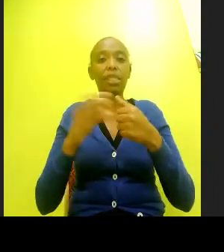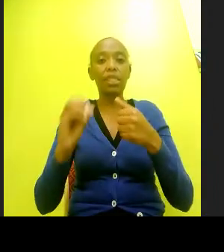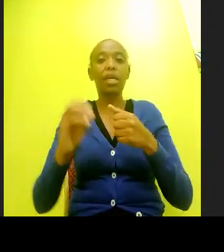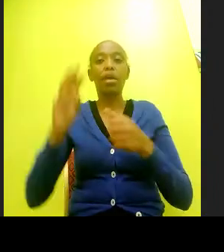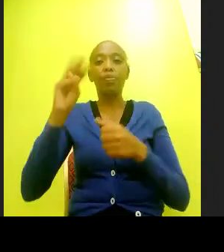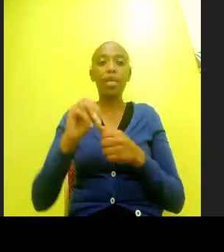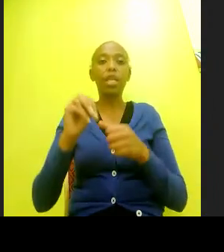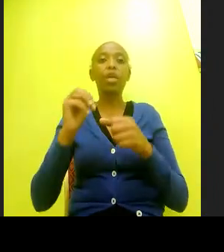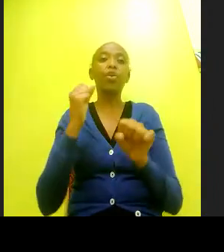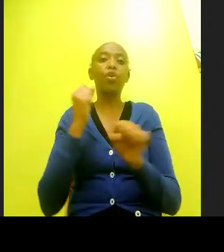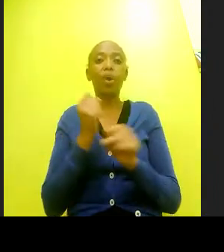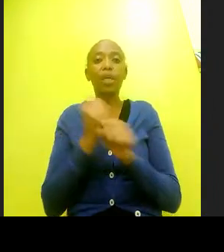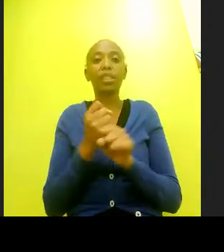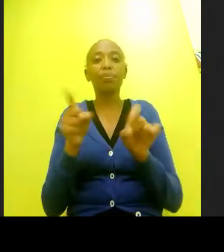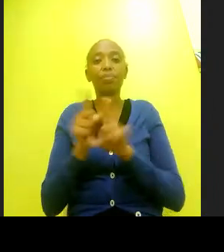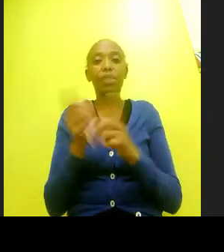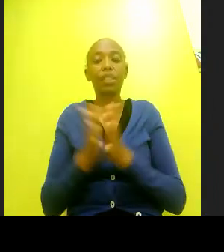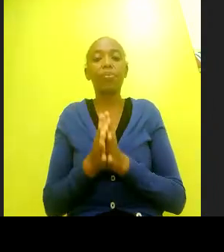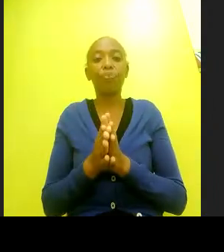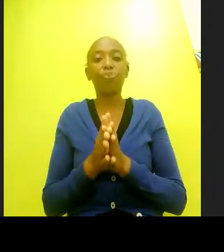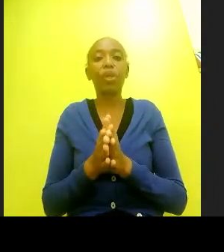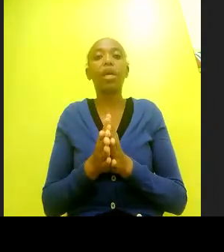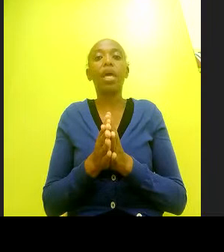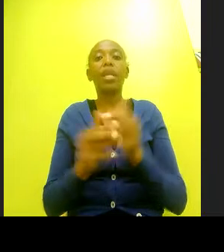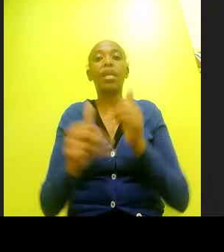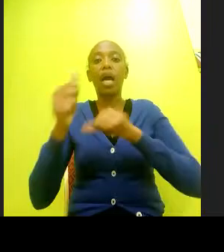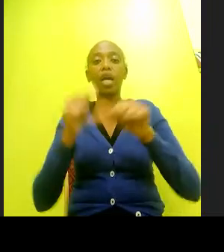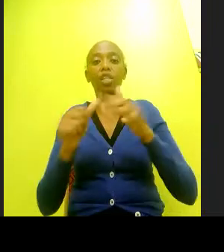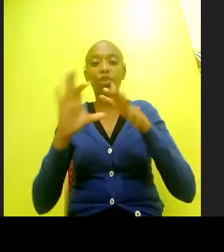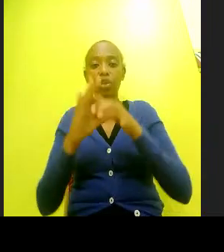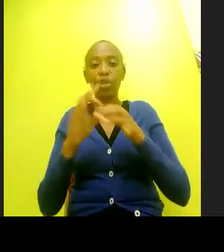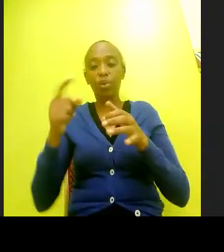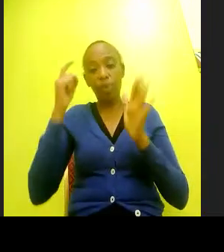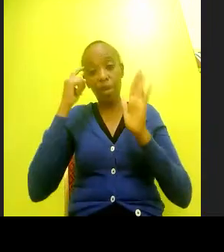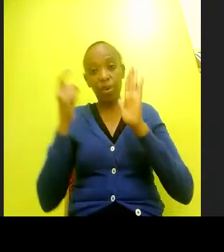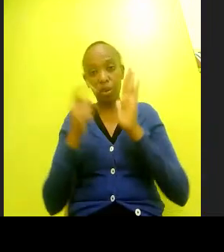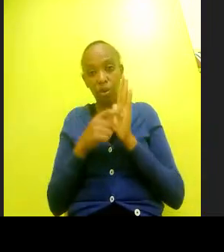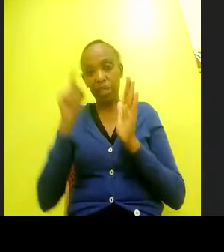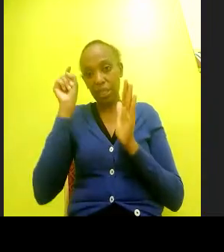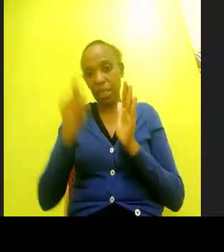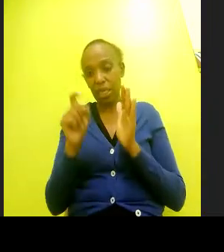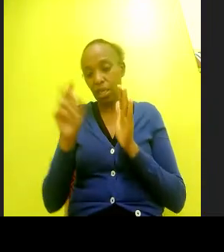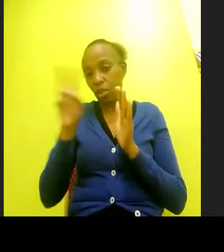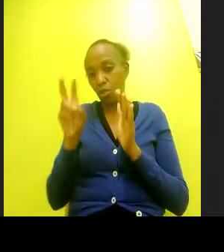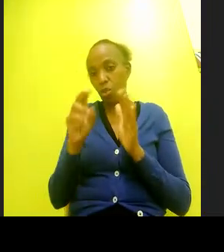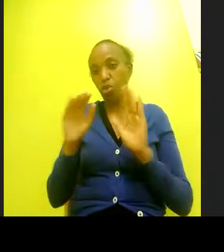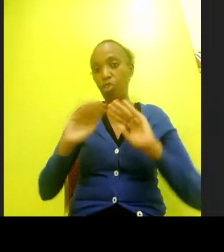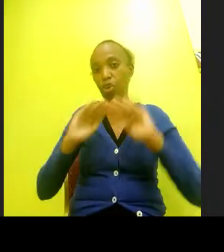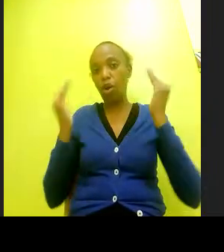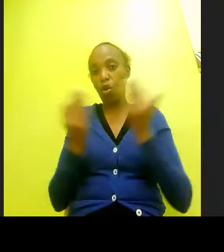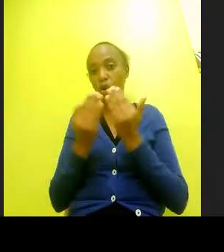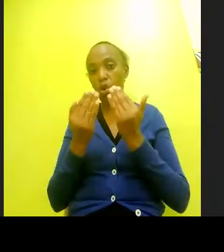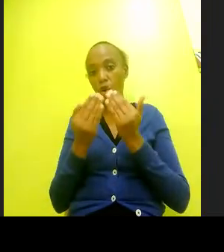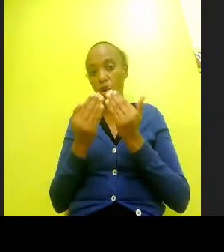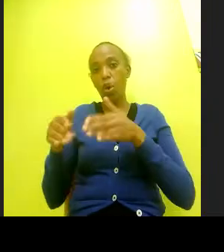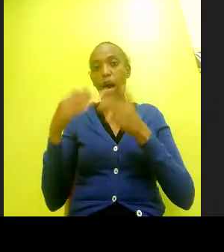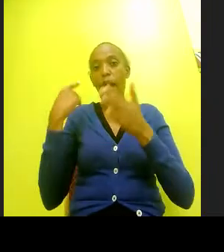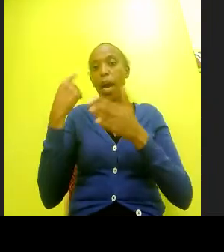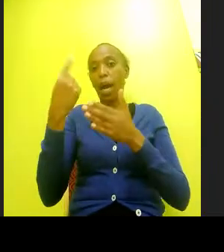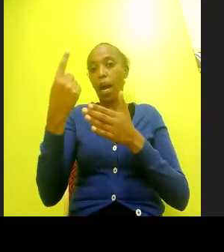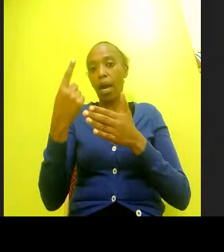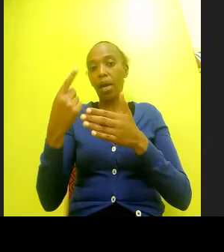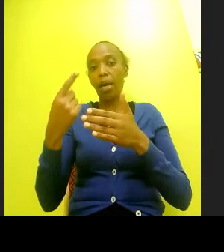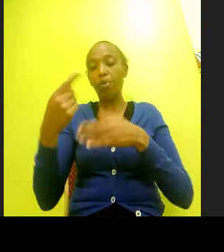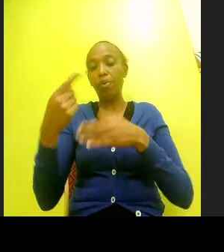So as an Action Coalition, we recognize the need to look for a holistic structural approach to building the care